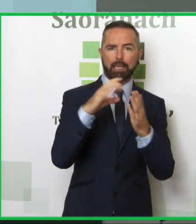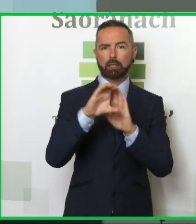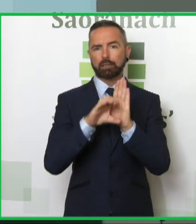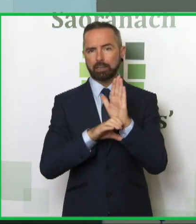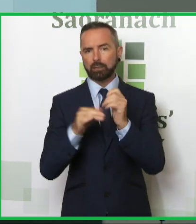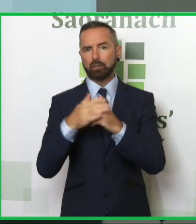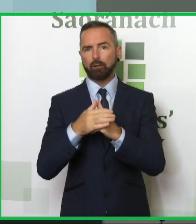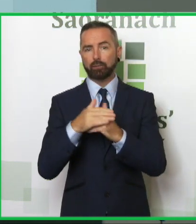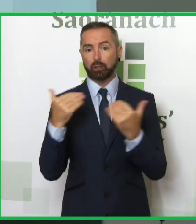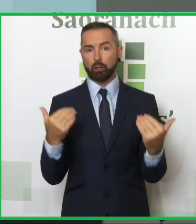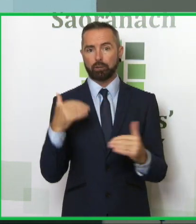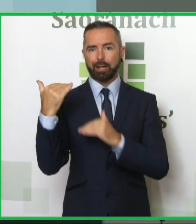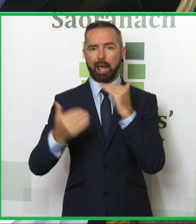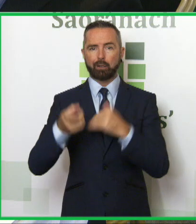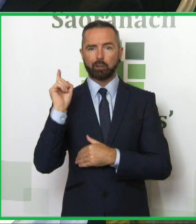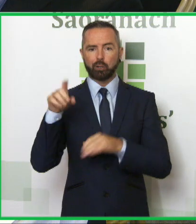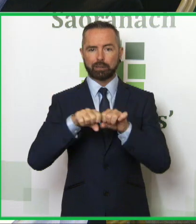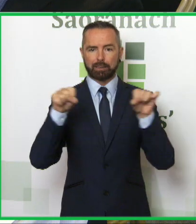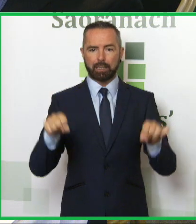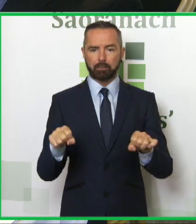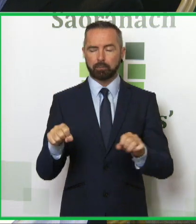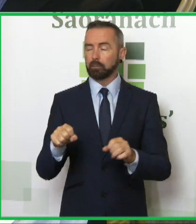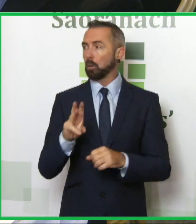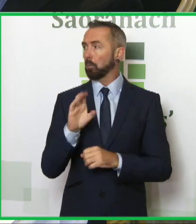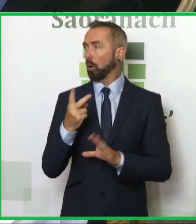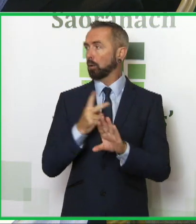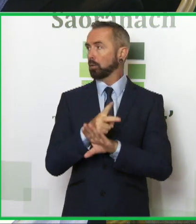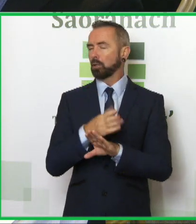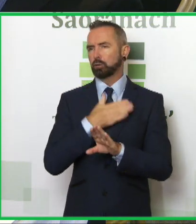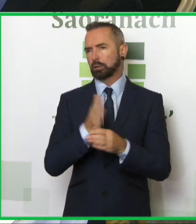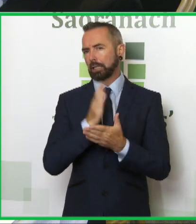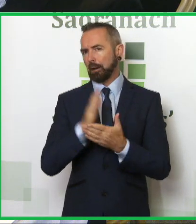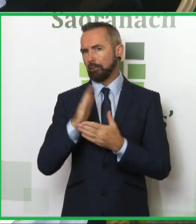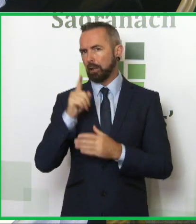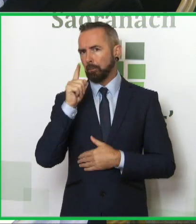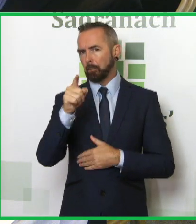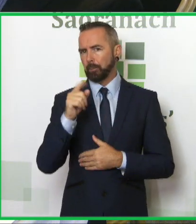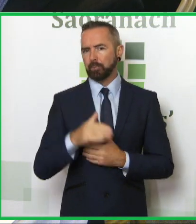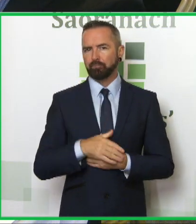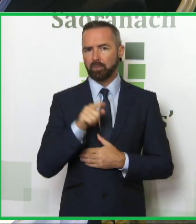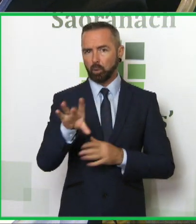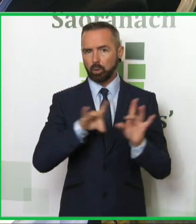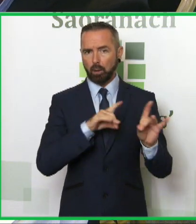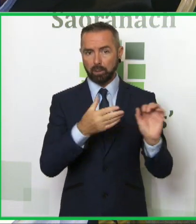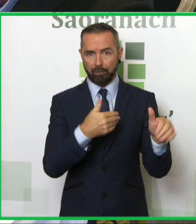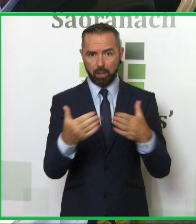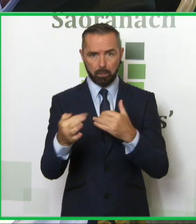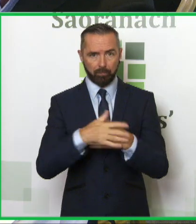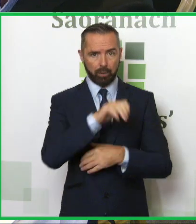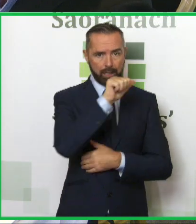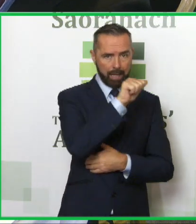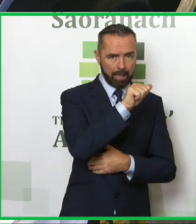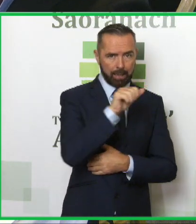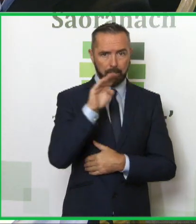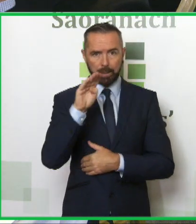scheme. And sorry, Carl, just to clarify again, those options, just so we're clear, are available for all models.